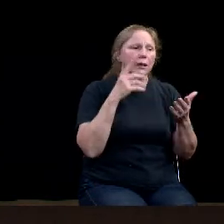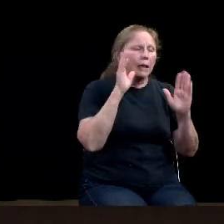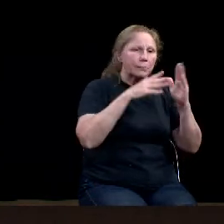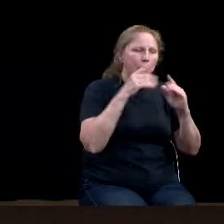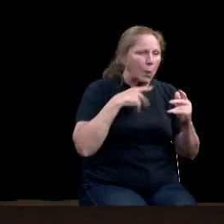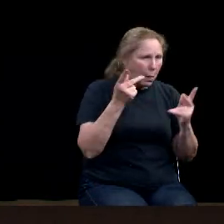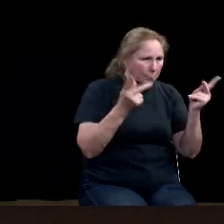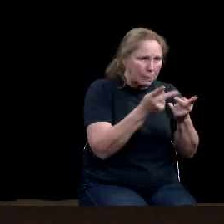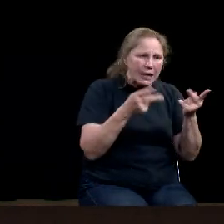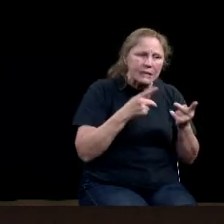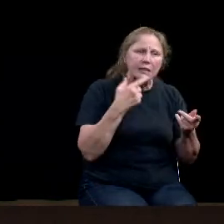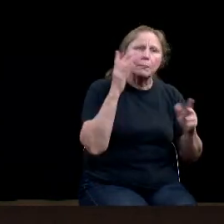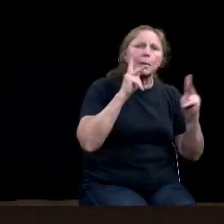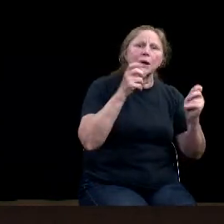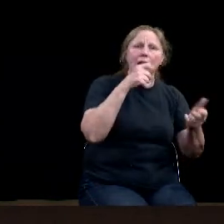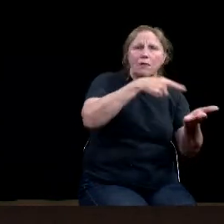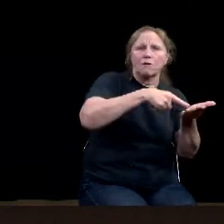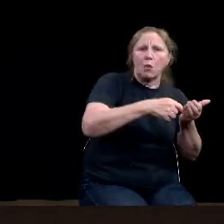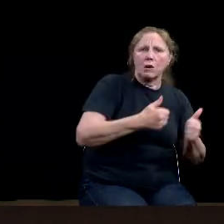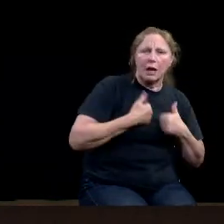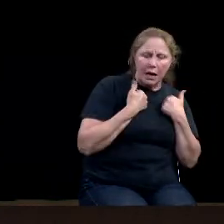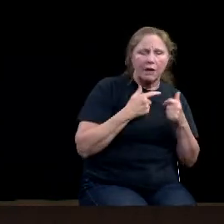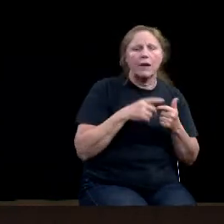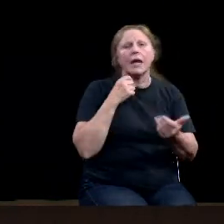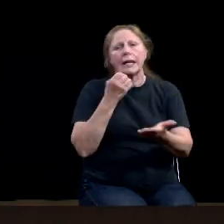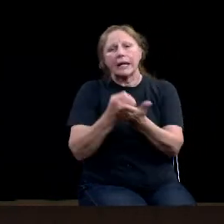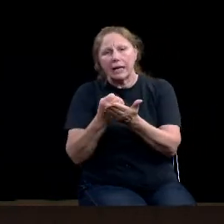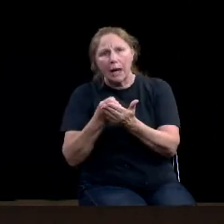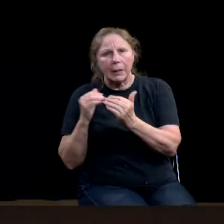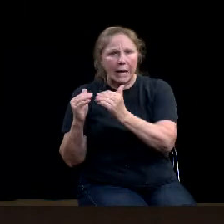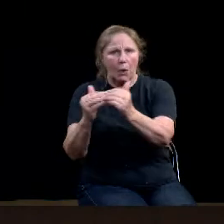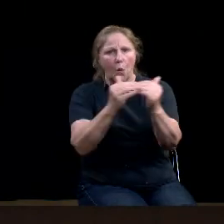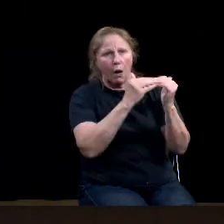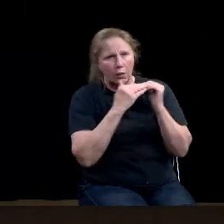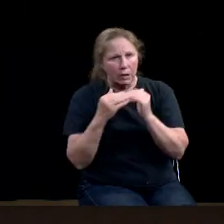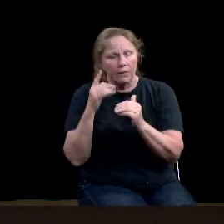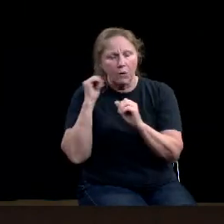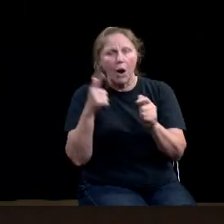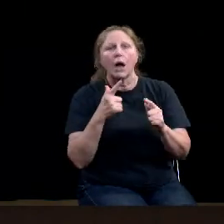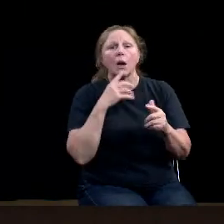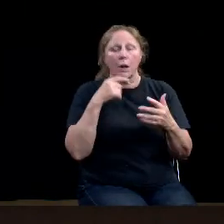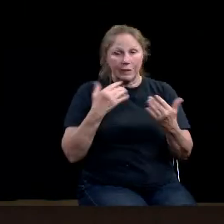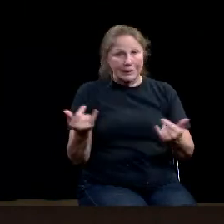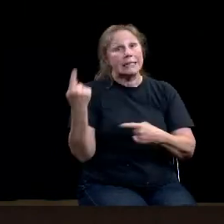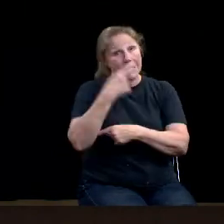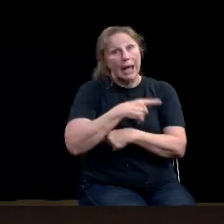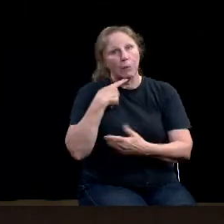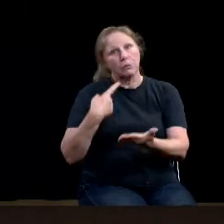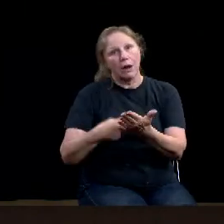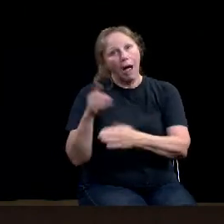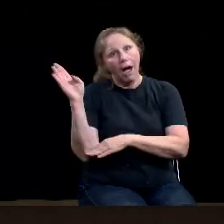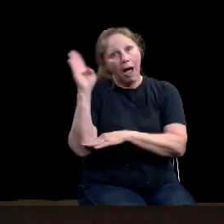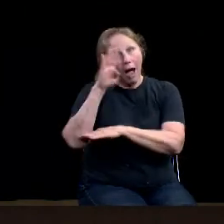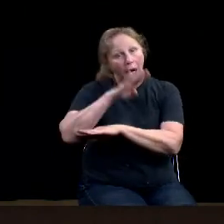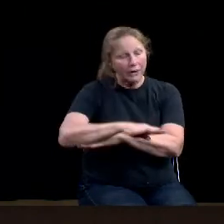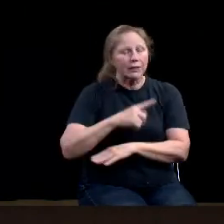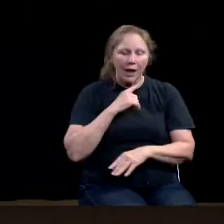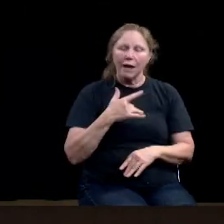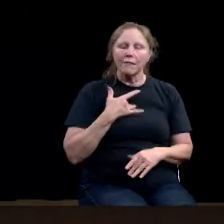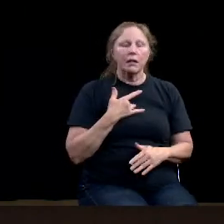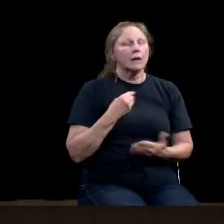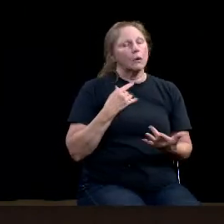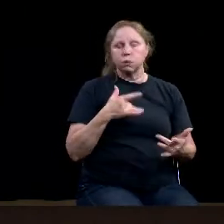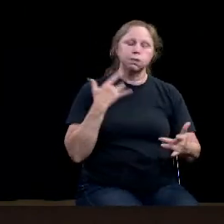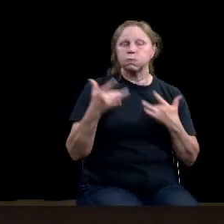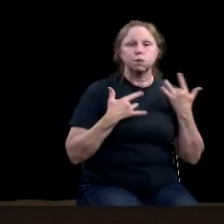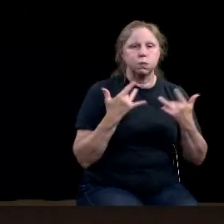and that makes me so energized that we are a united front, really working to bring about the betterment of our neighbors.